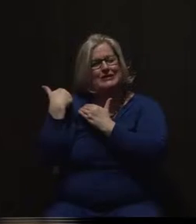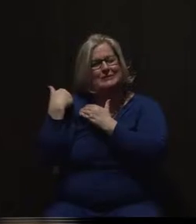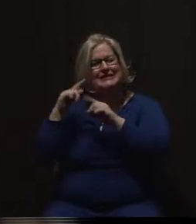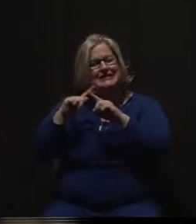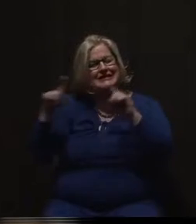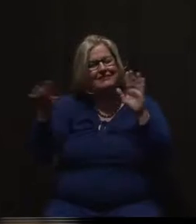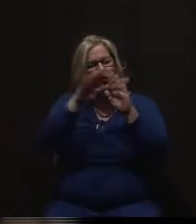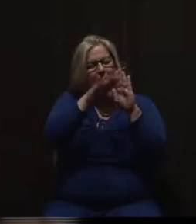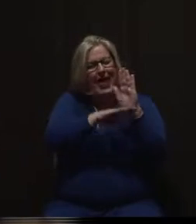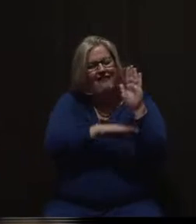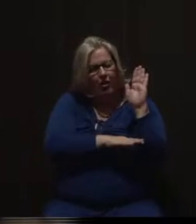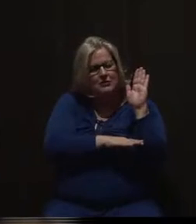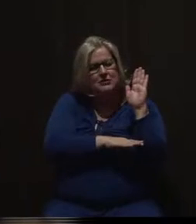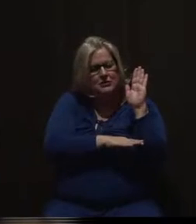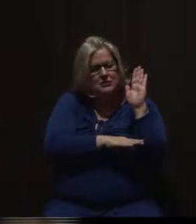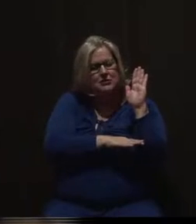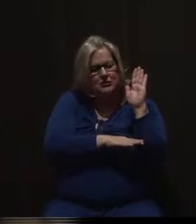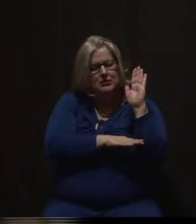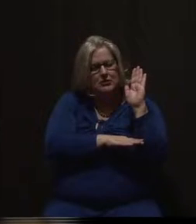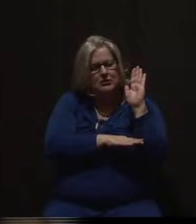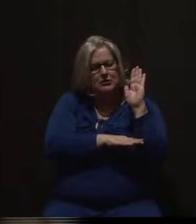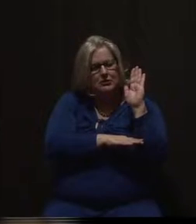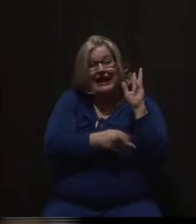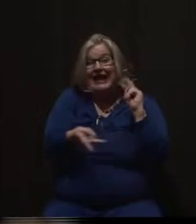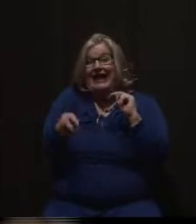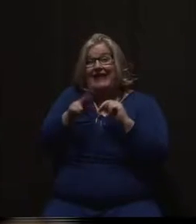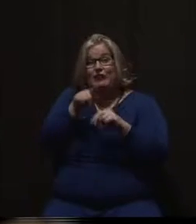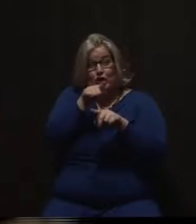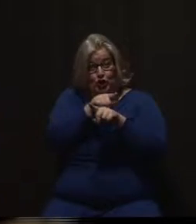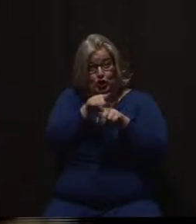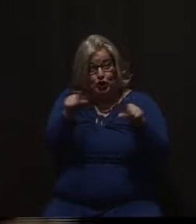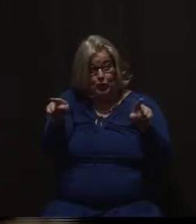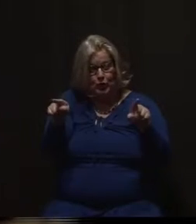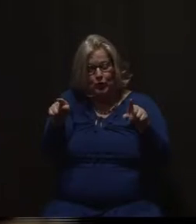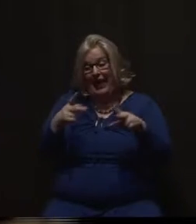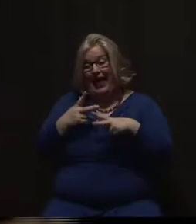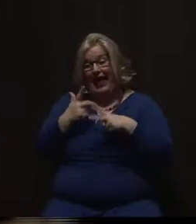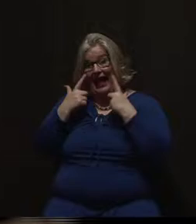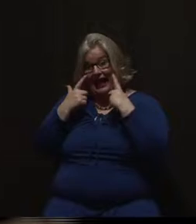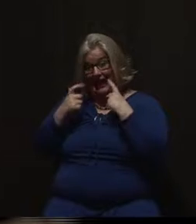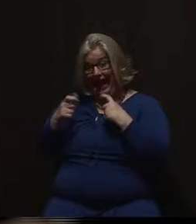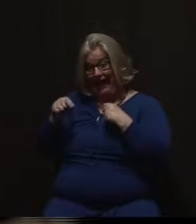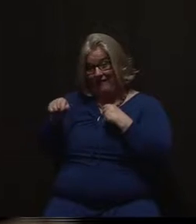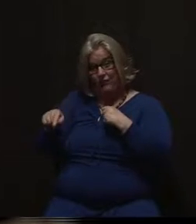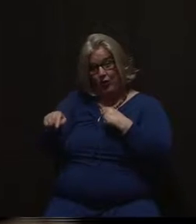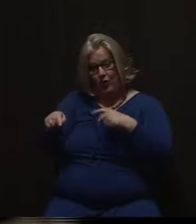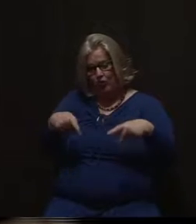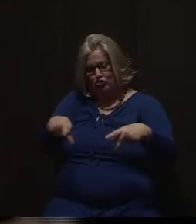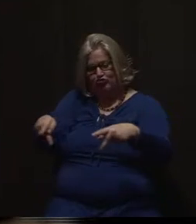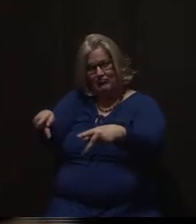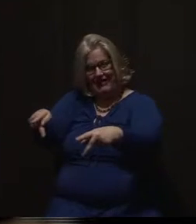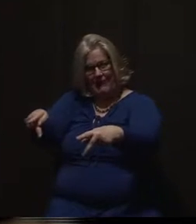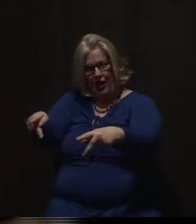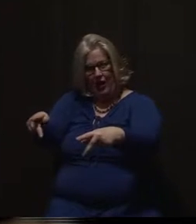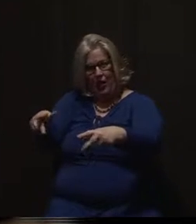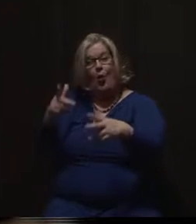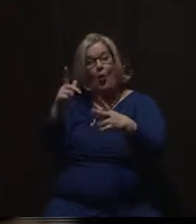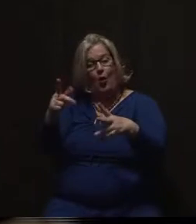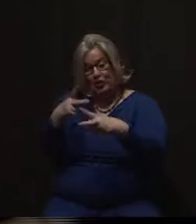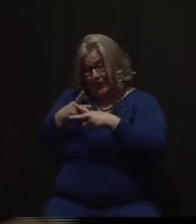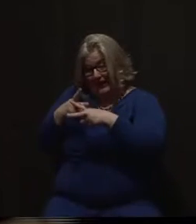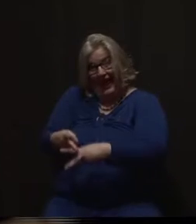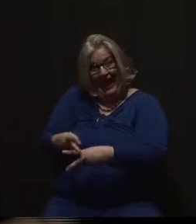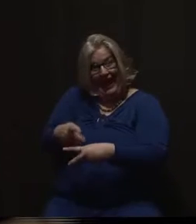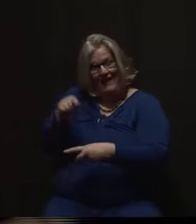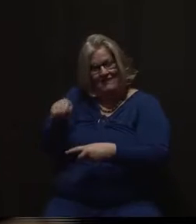goes both ways. So if you care for the river or for the plant also cares for you, not just by